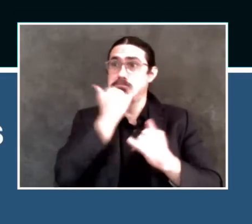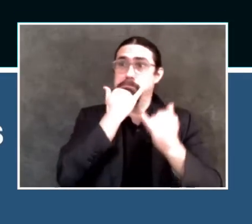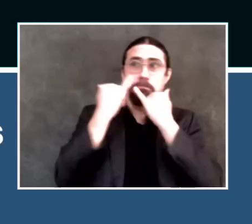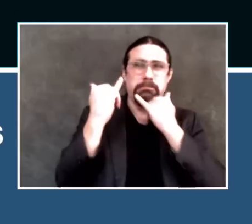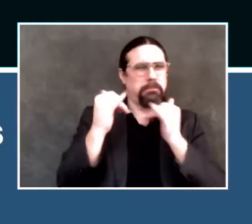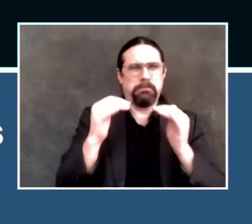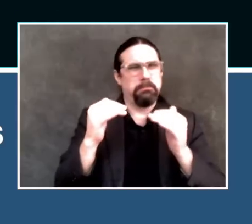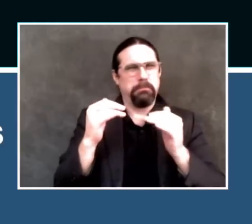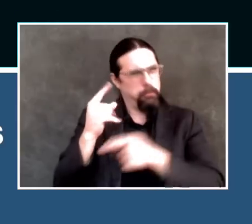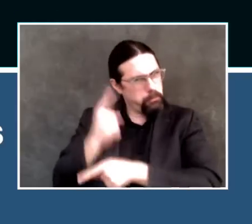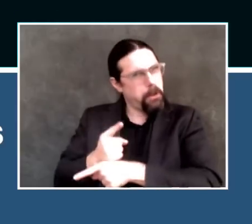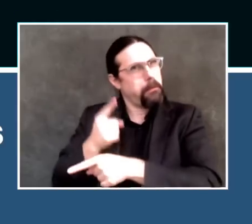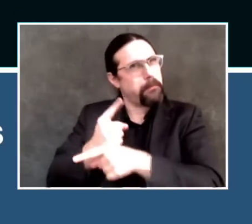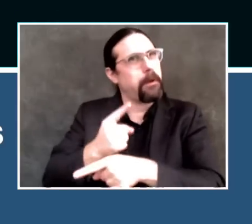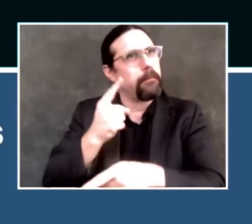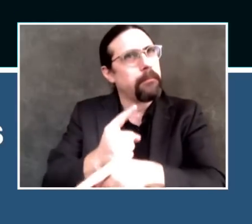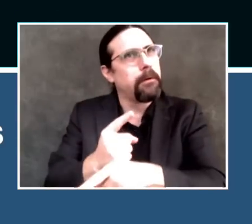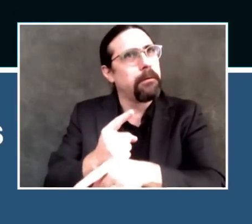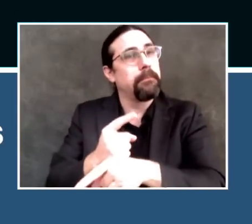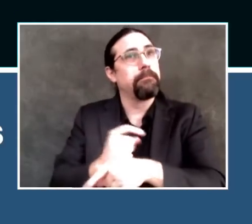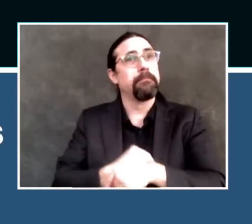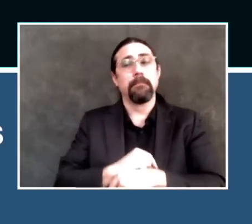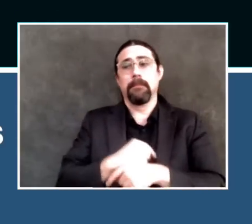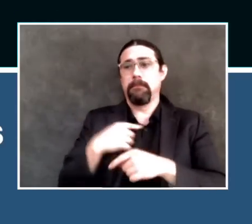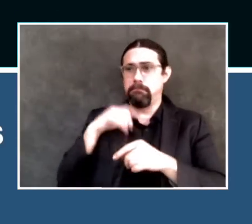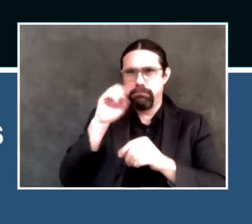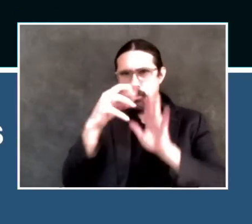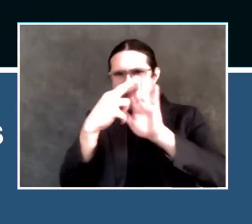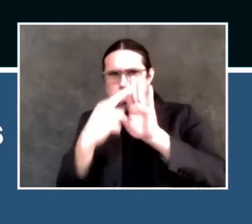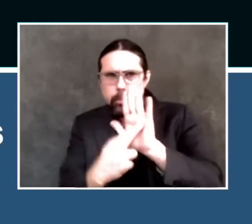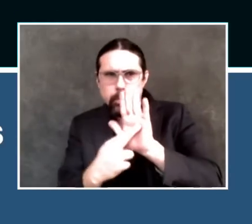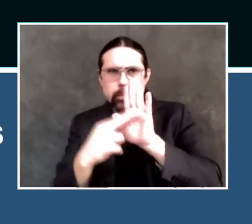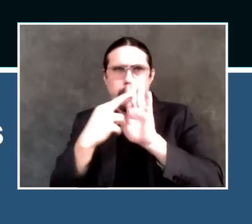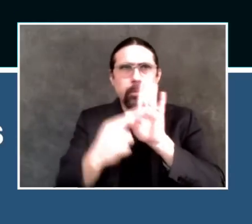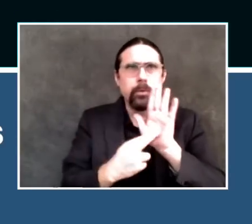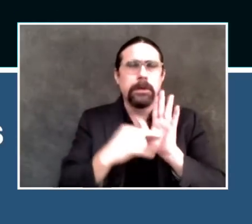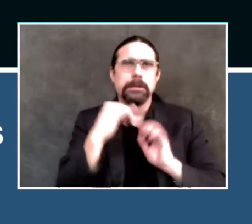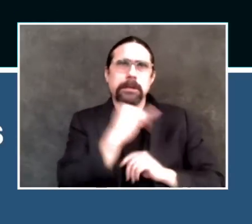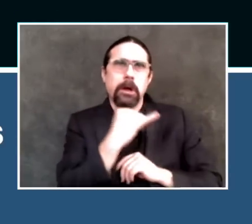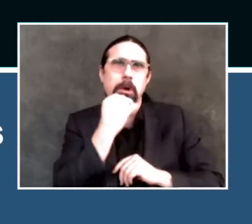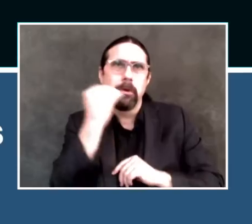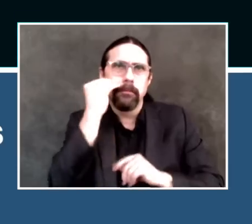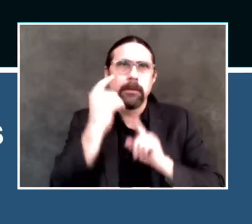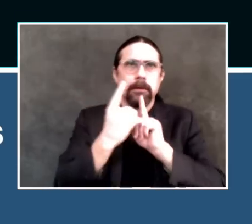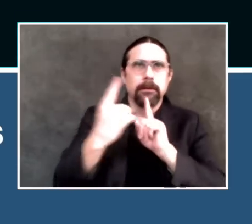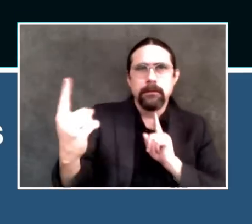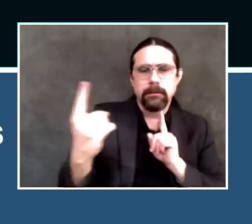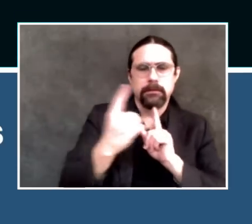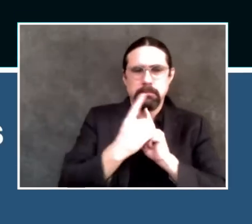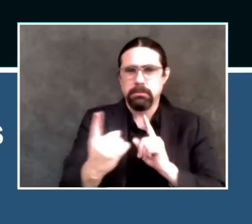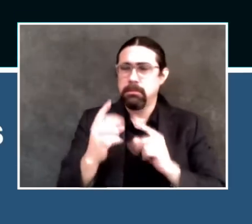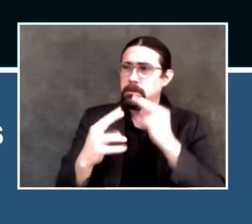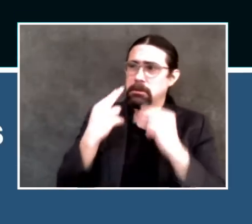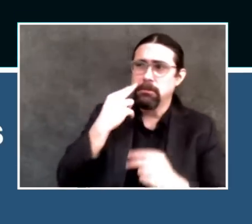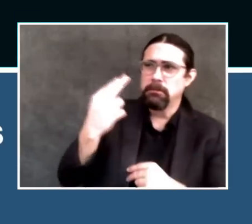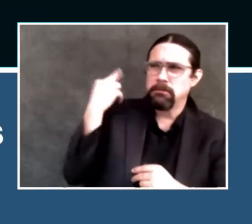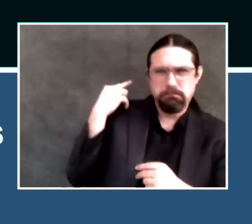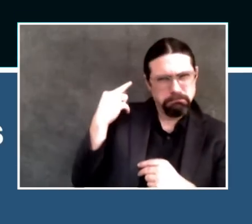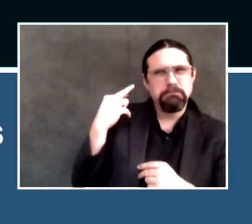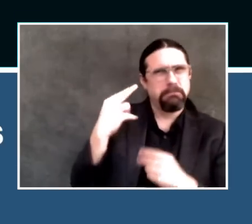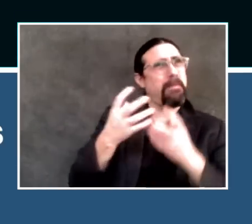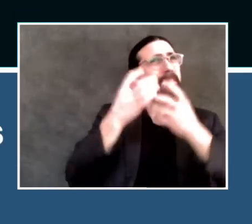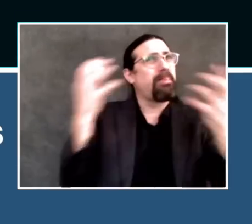state. Closed bars and restaurants, closed non-essential businesses, called for